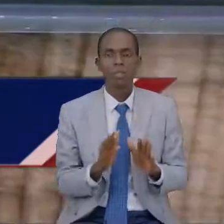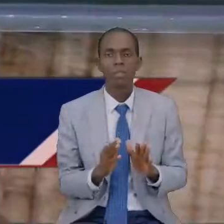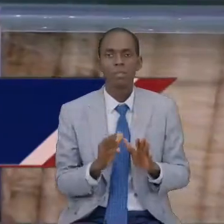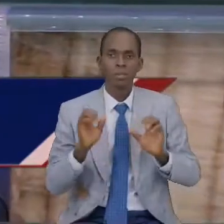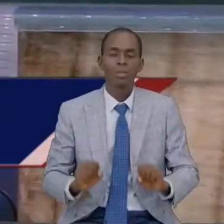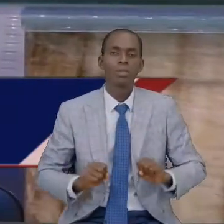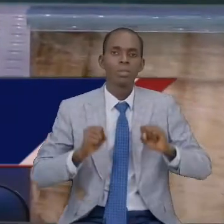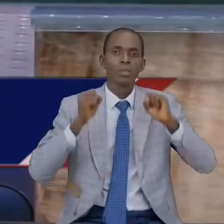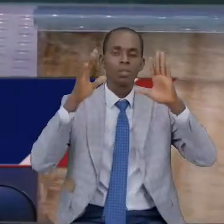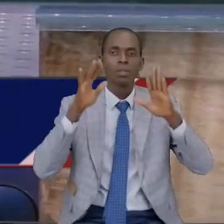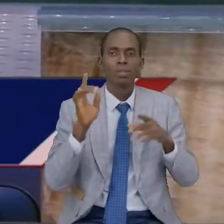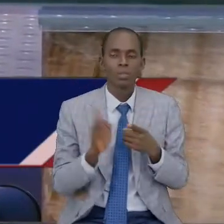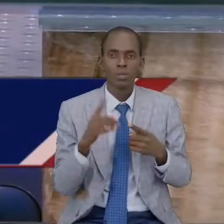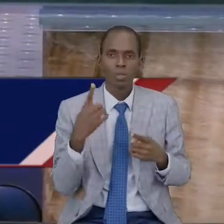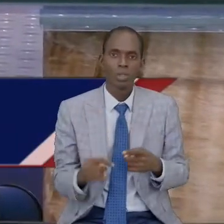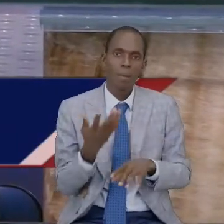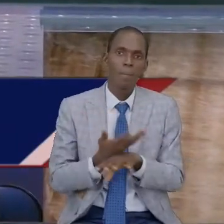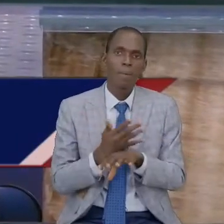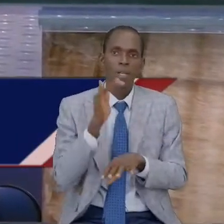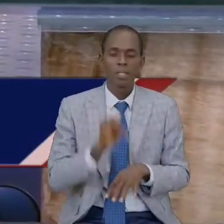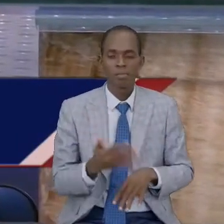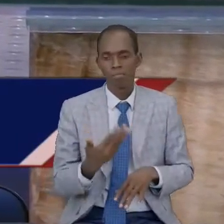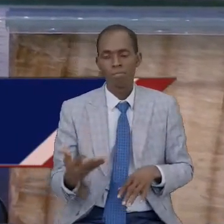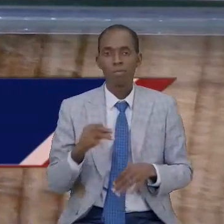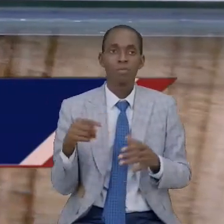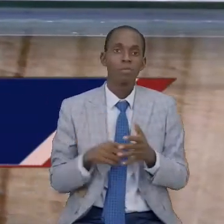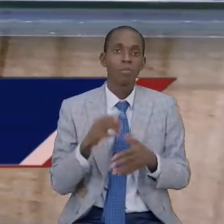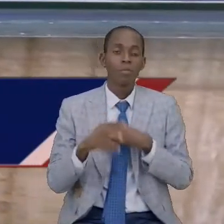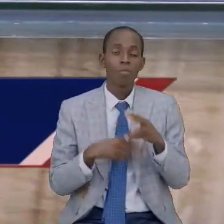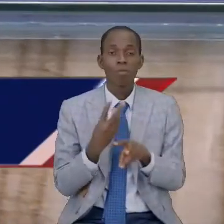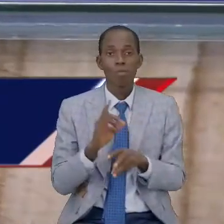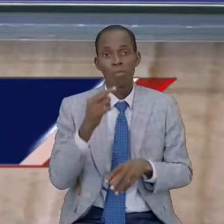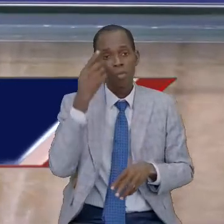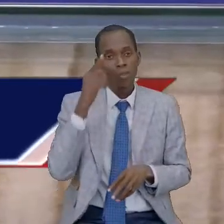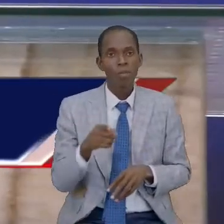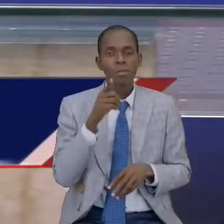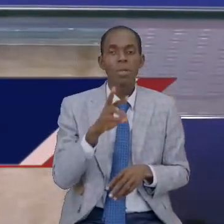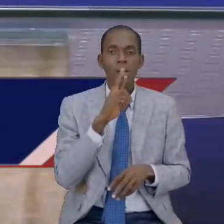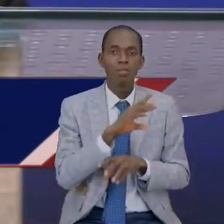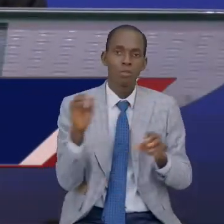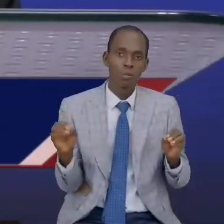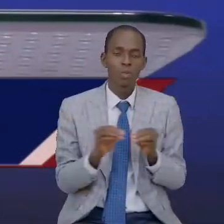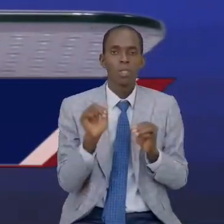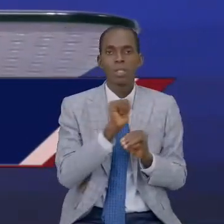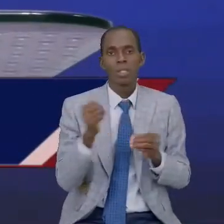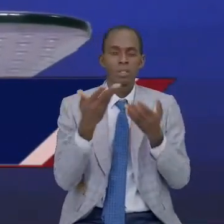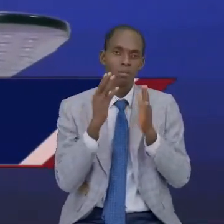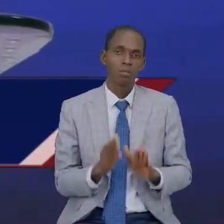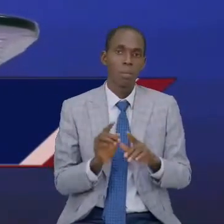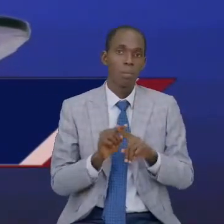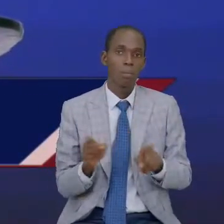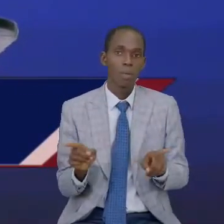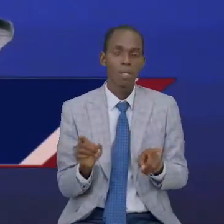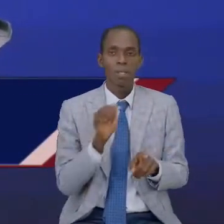servant yielding to the elements, the beggarly elements of this world. Therefore, wherefore thou art no more a